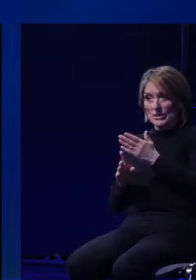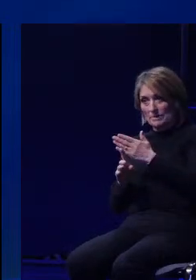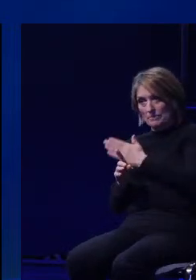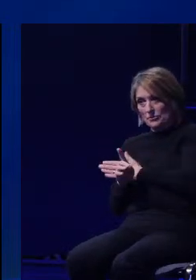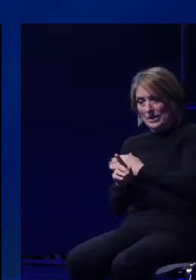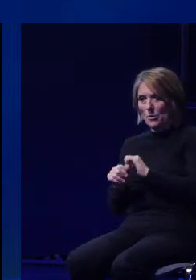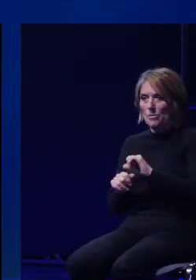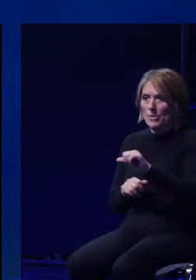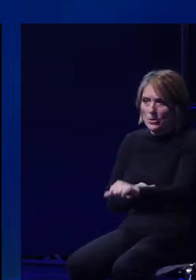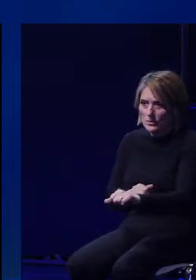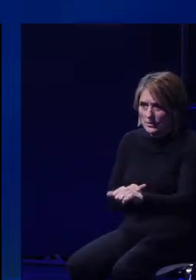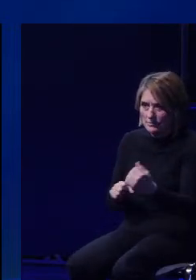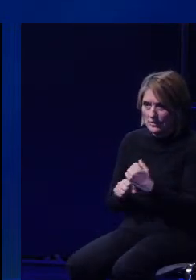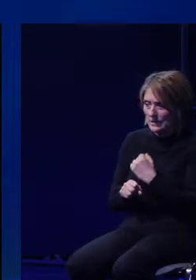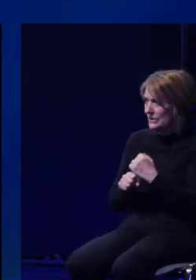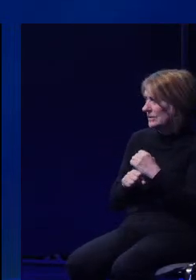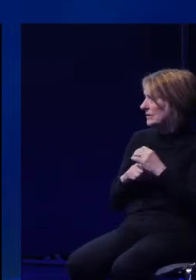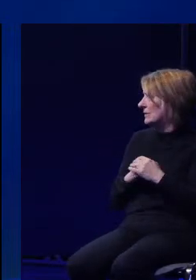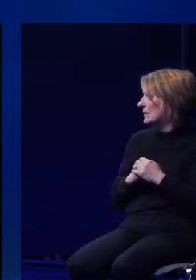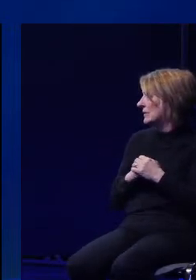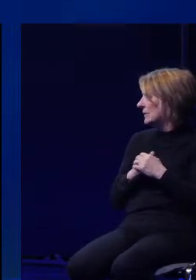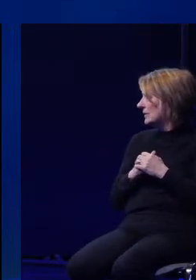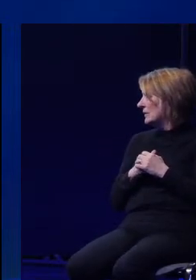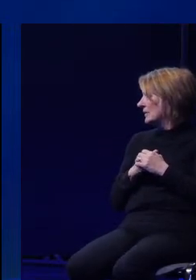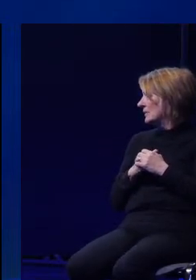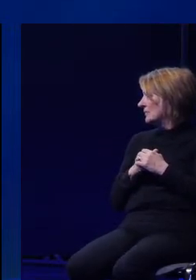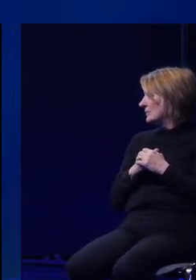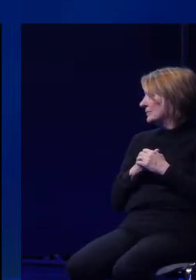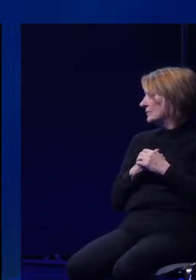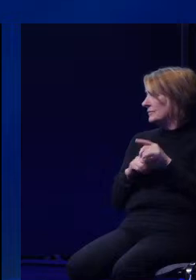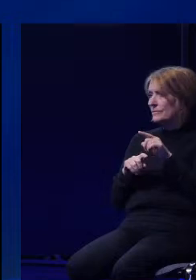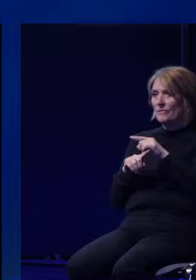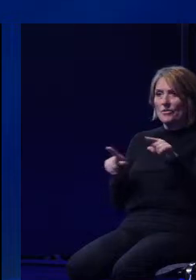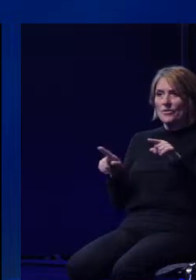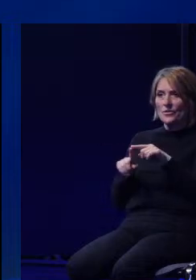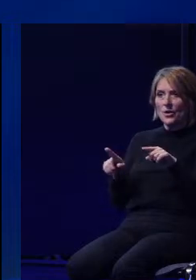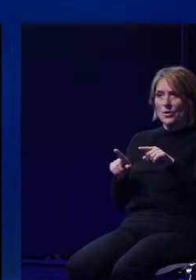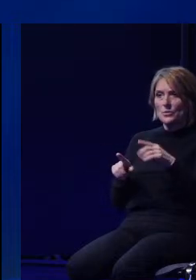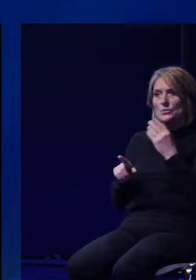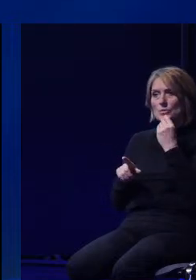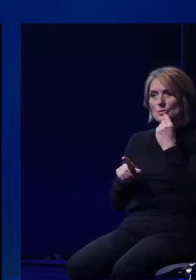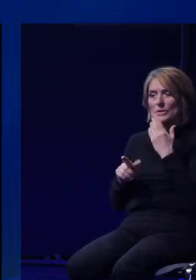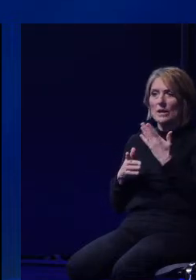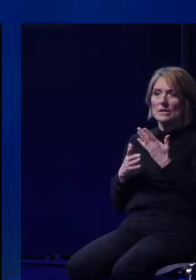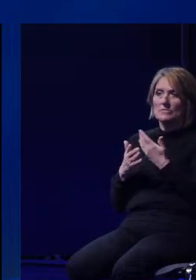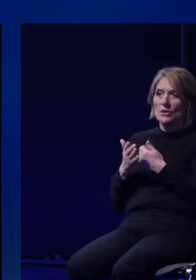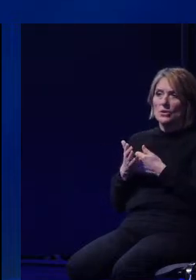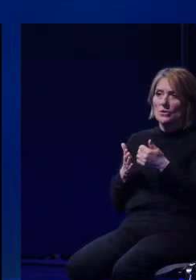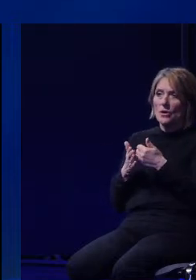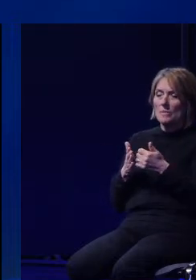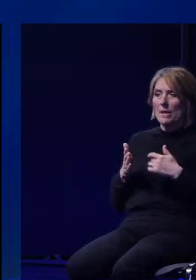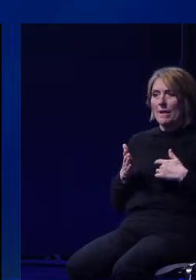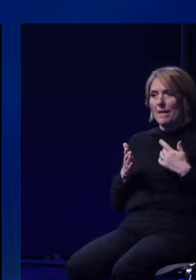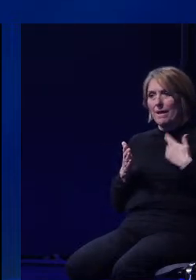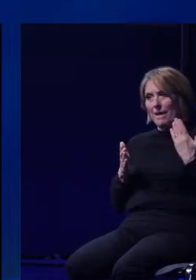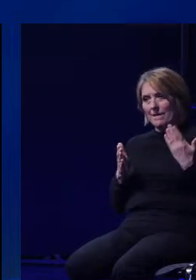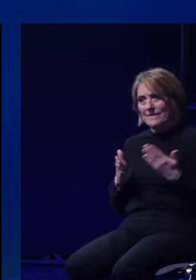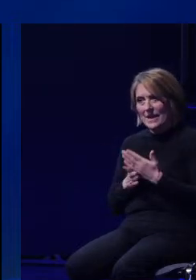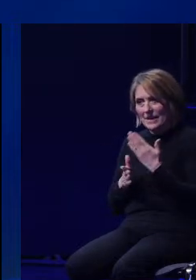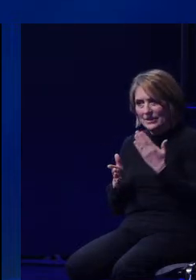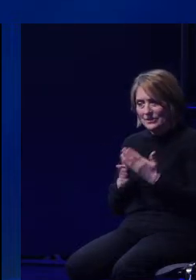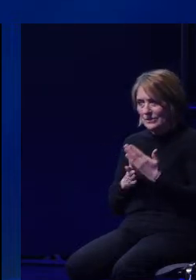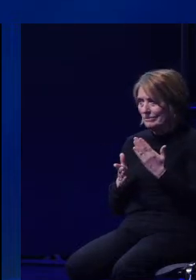ton of sense. You're just going to work all the way through, right? Now, for those people who work in conventional live action, there's not a single